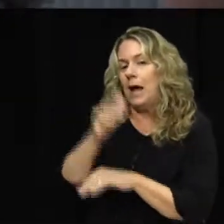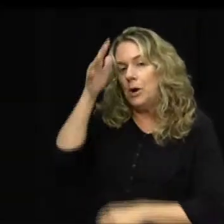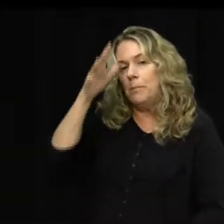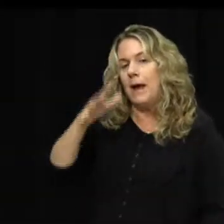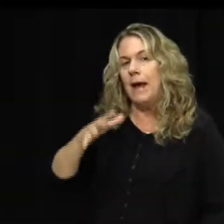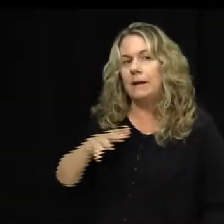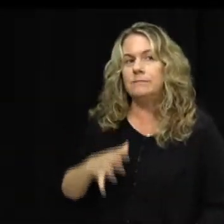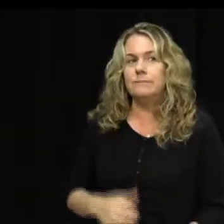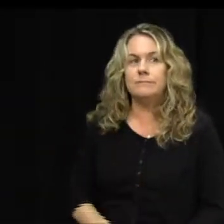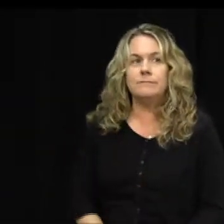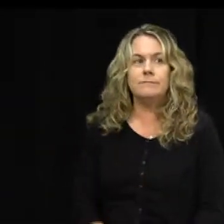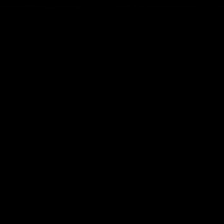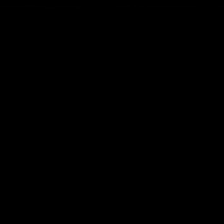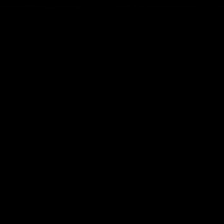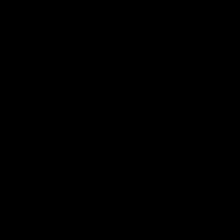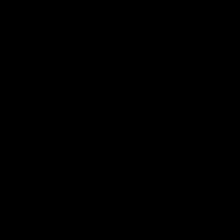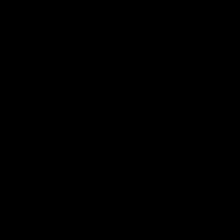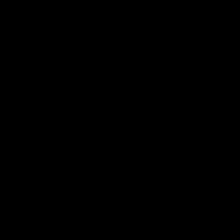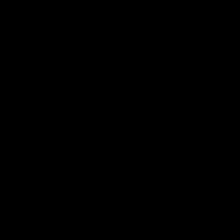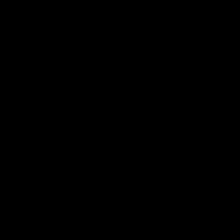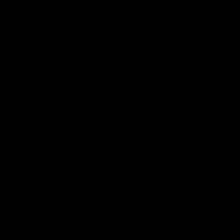Spider-Man.